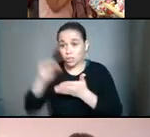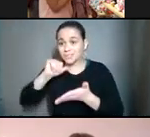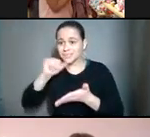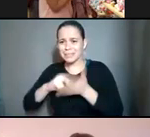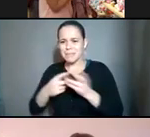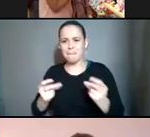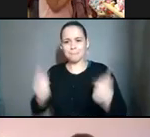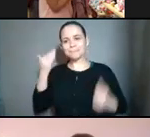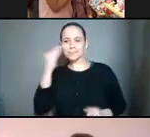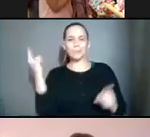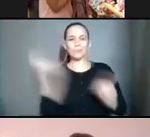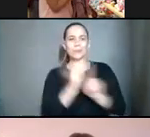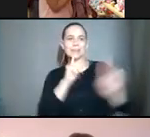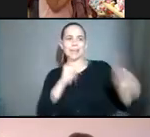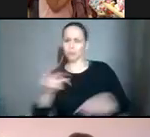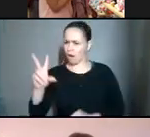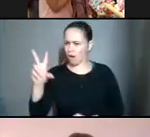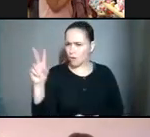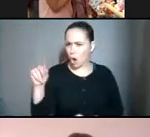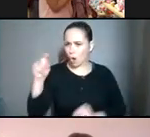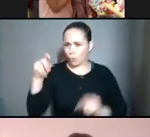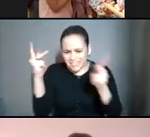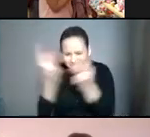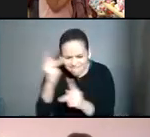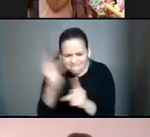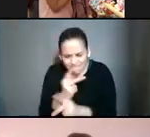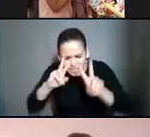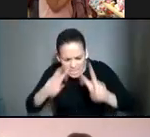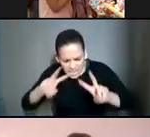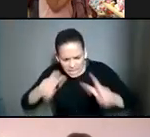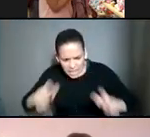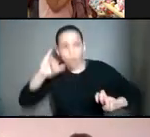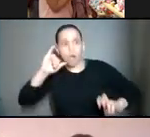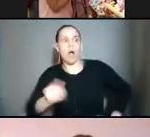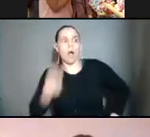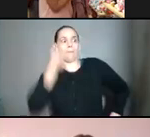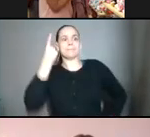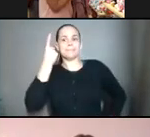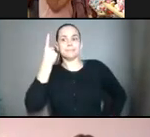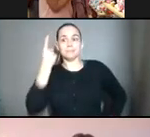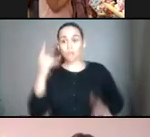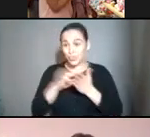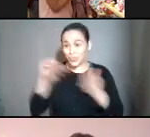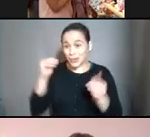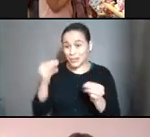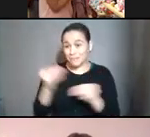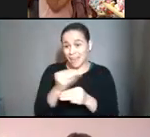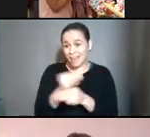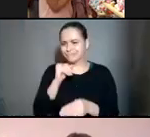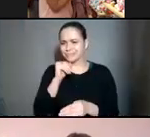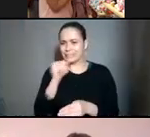through things to make sense of them first. We want children to know that learning mathematics isn't about